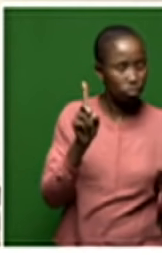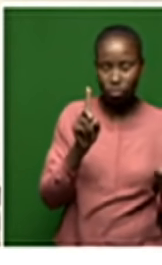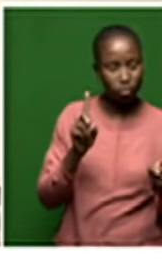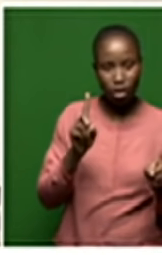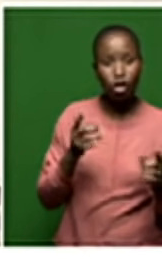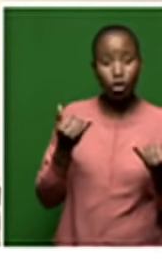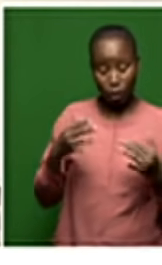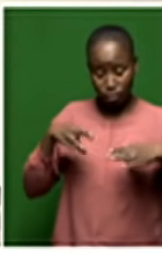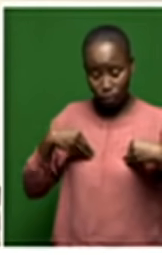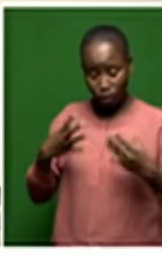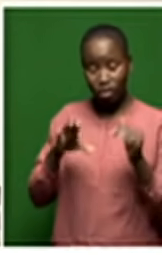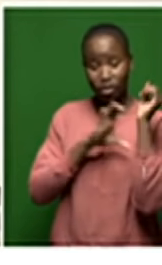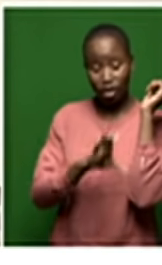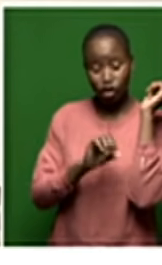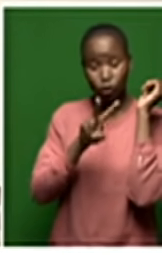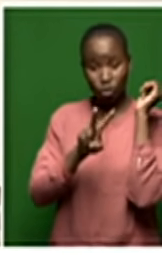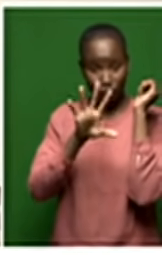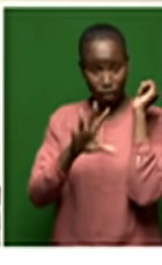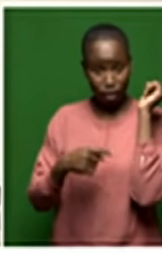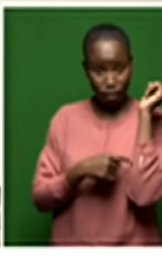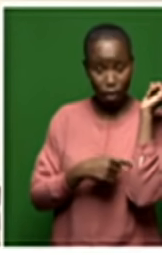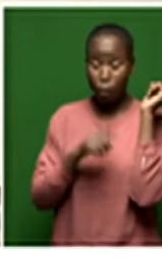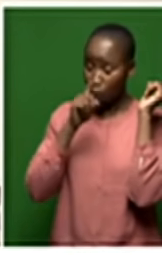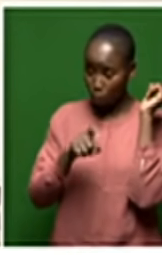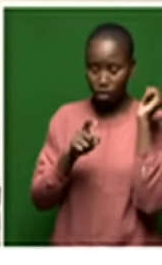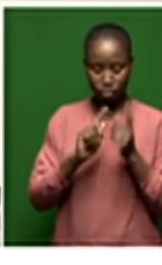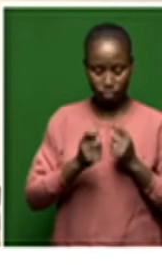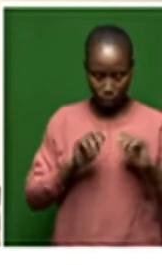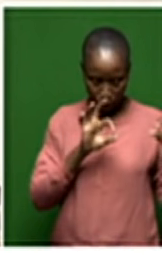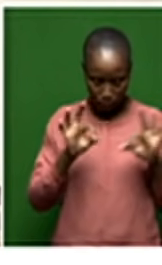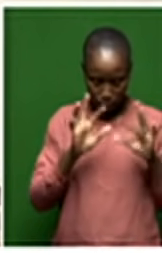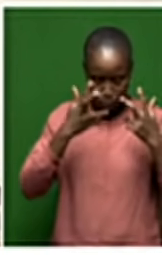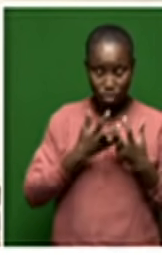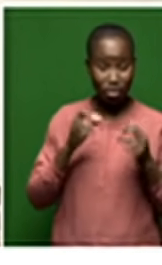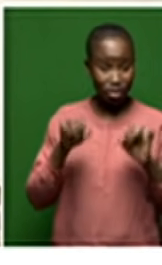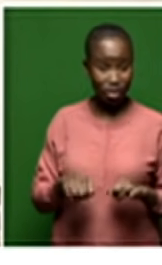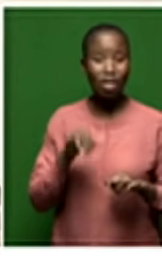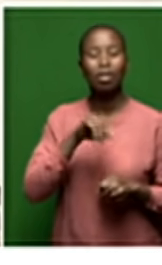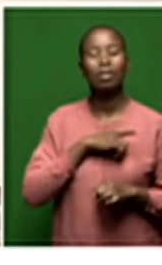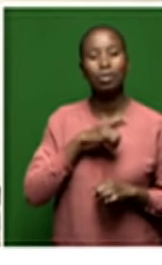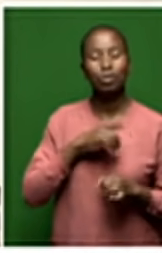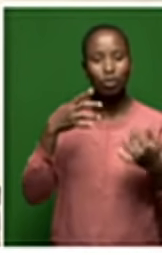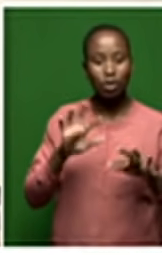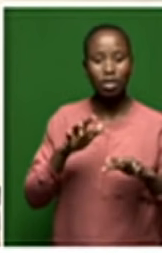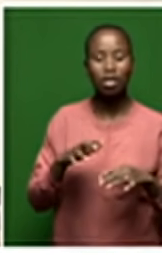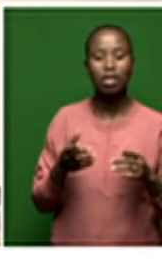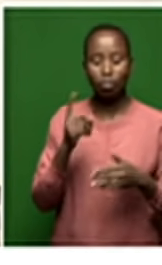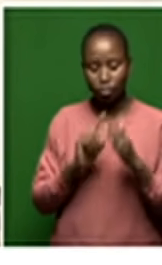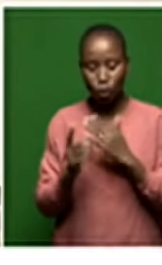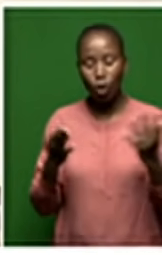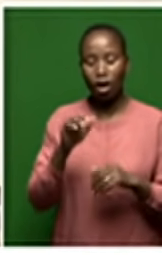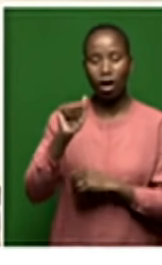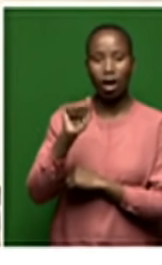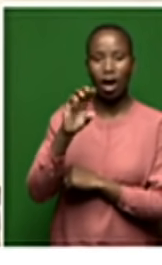accept that Section 25 needed to be made very explicit, and that's what we have put into ad hoc committee.